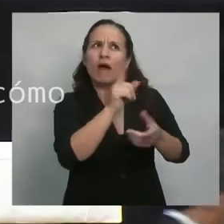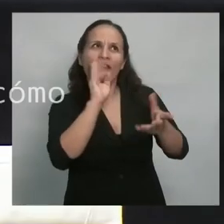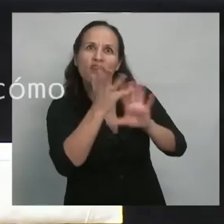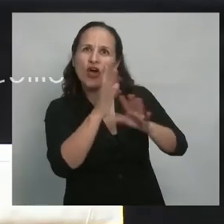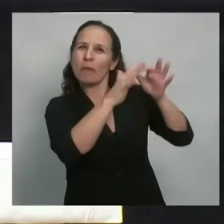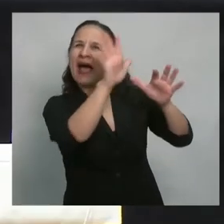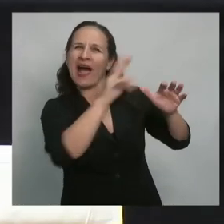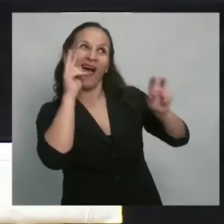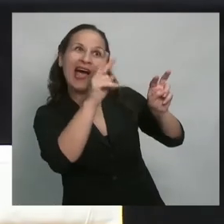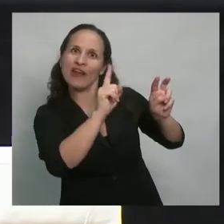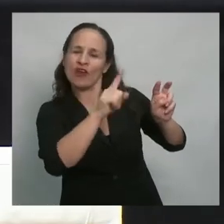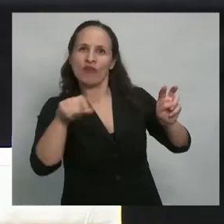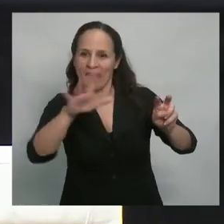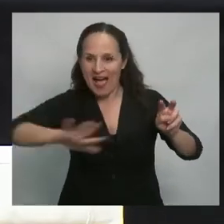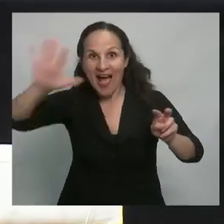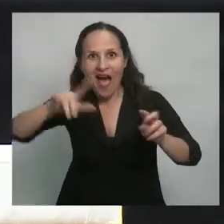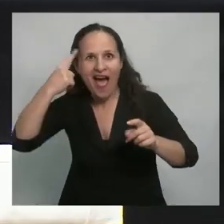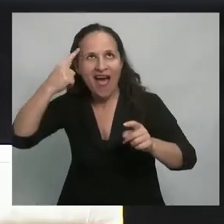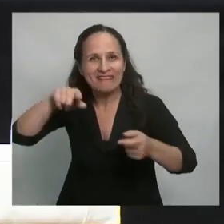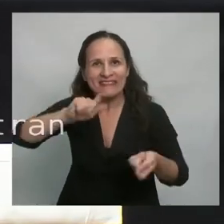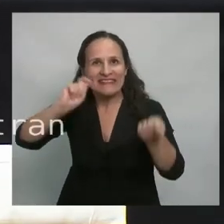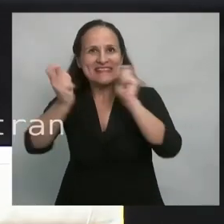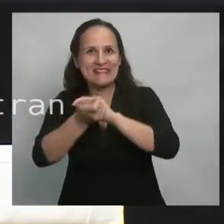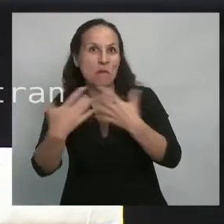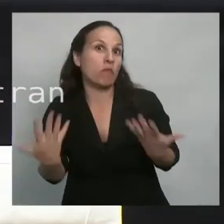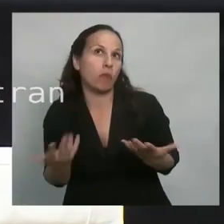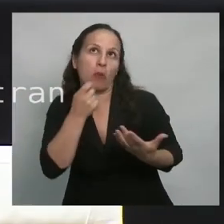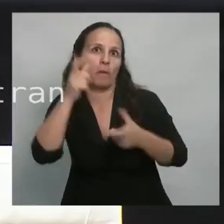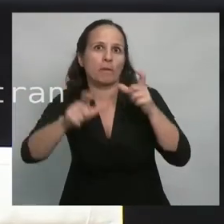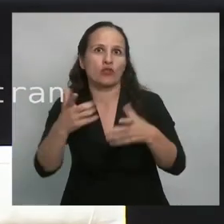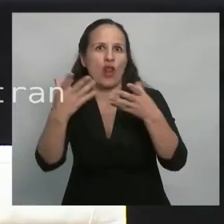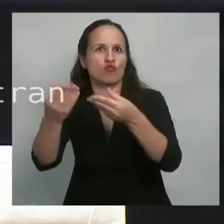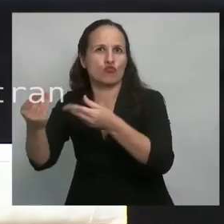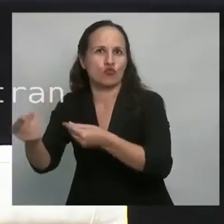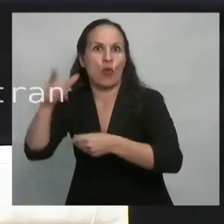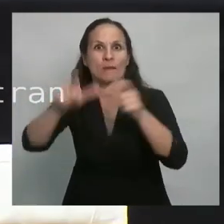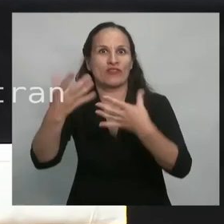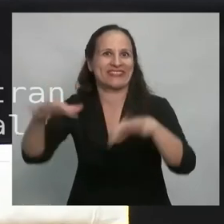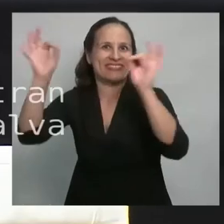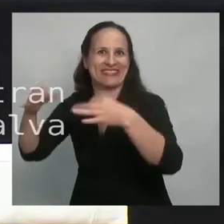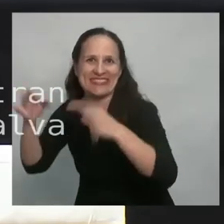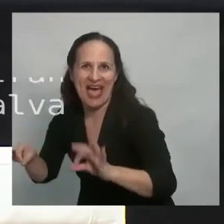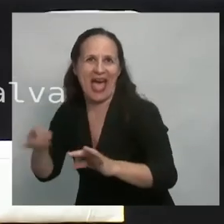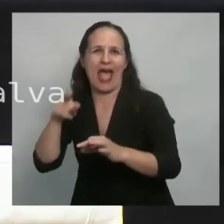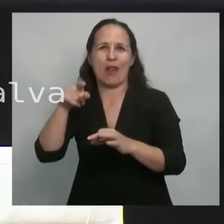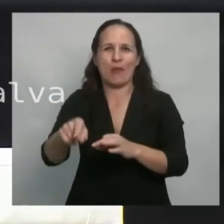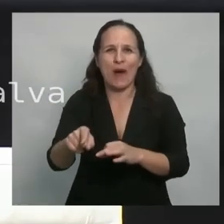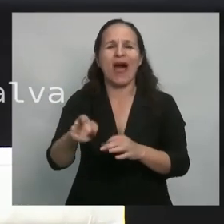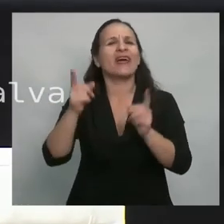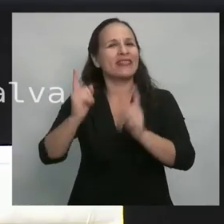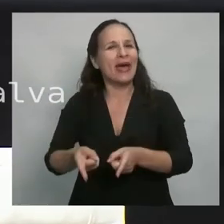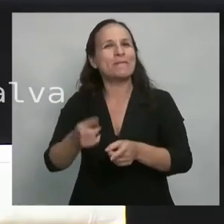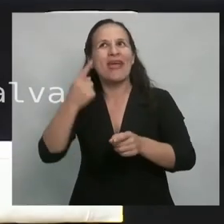saves lives, but also puts them at the service of new surveillance technologies.